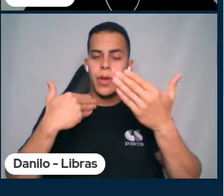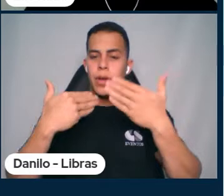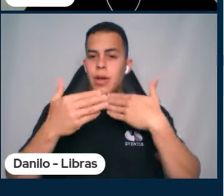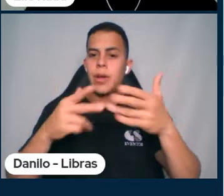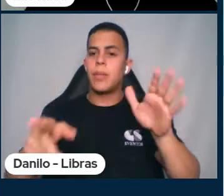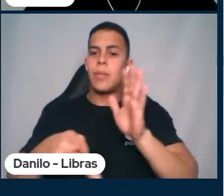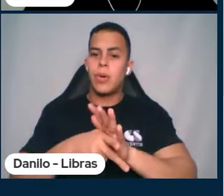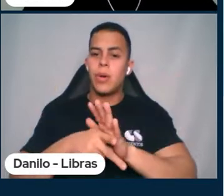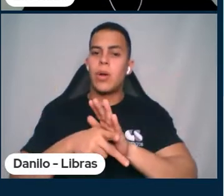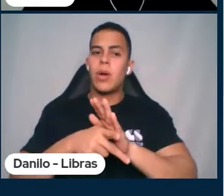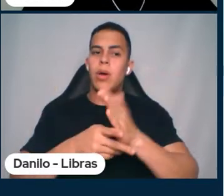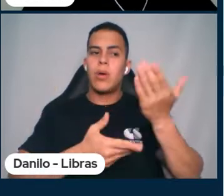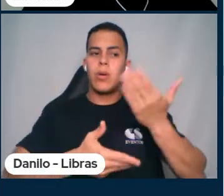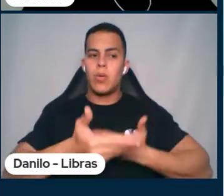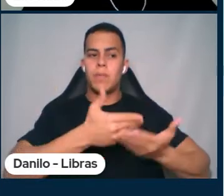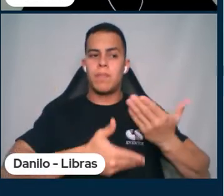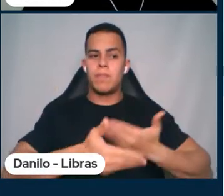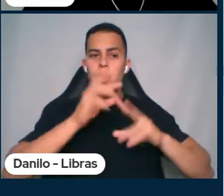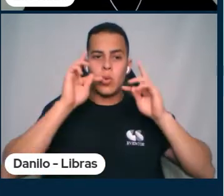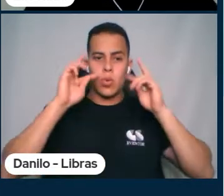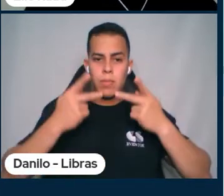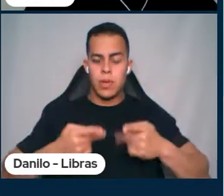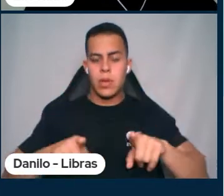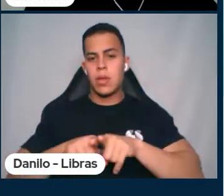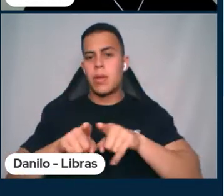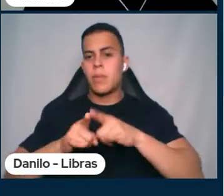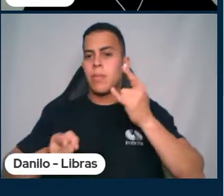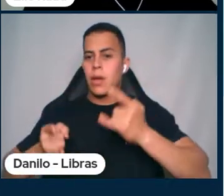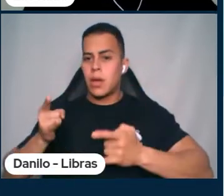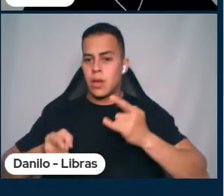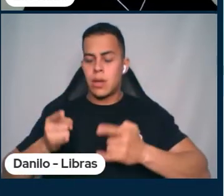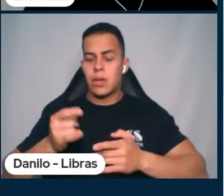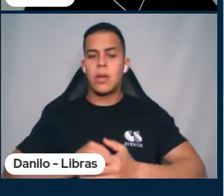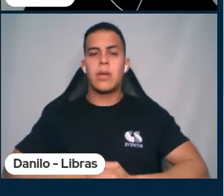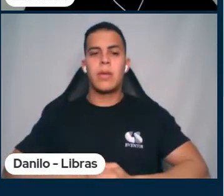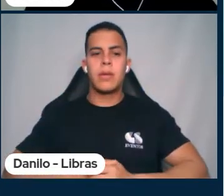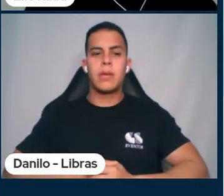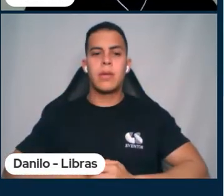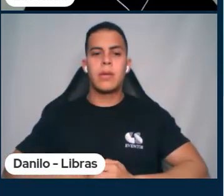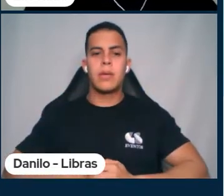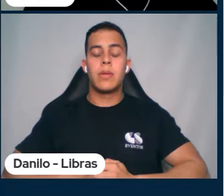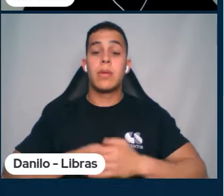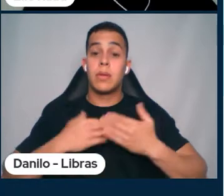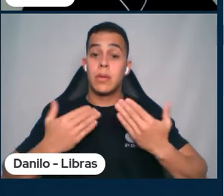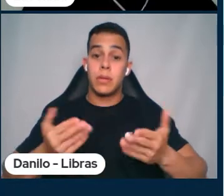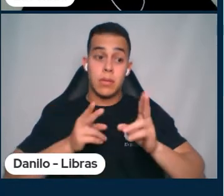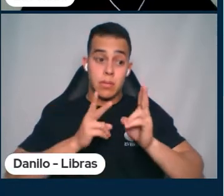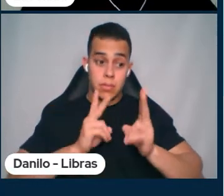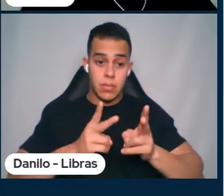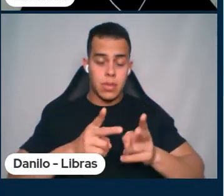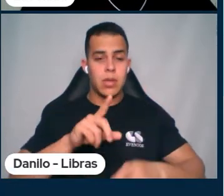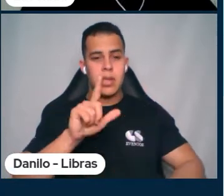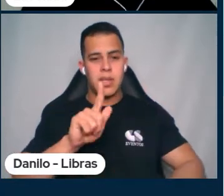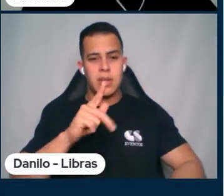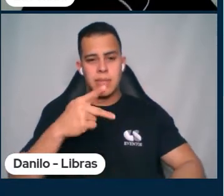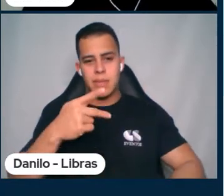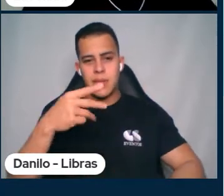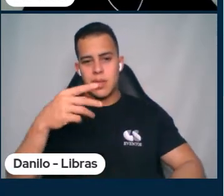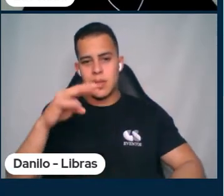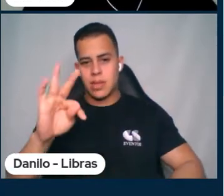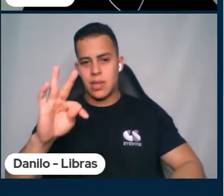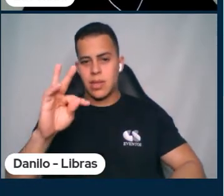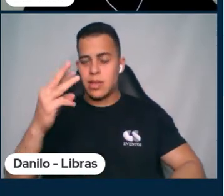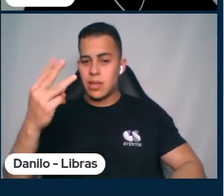user and Google. So the user is asking Google, could you tell me more about